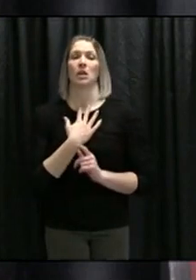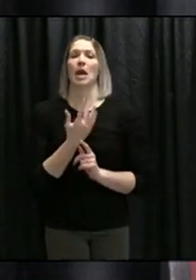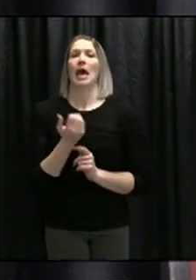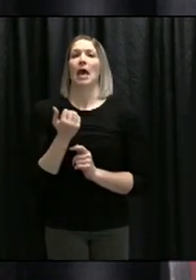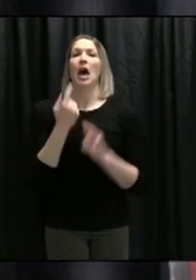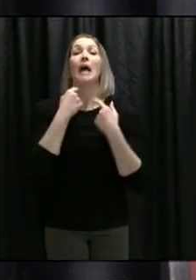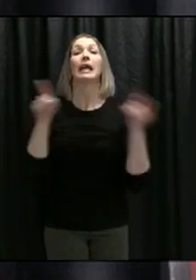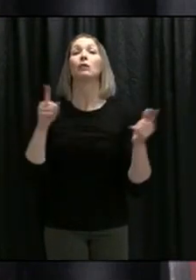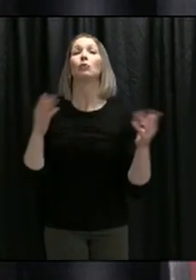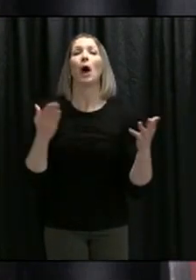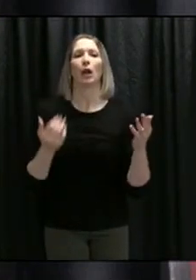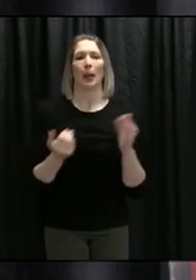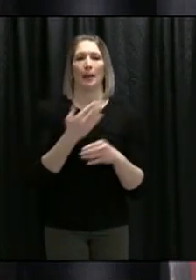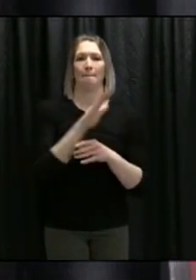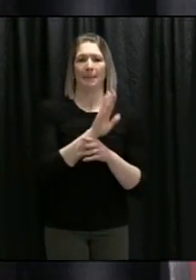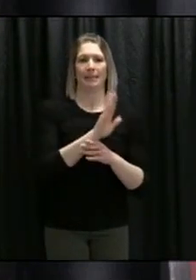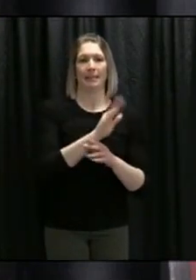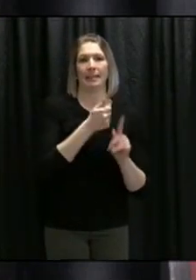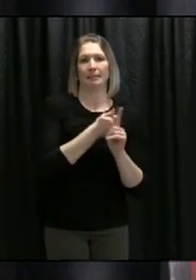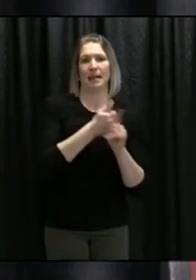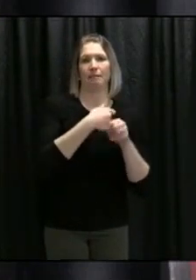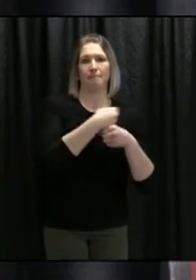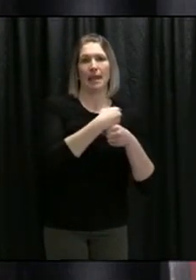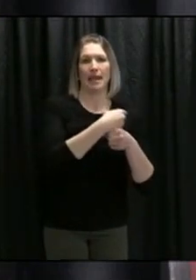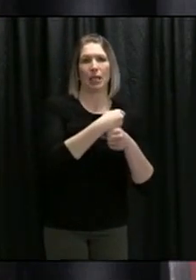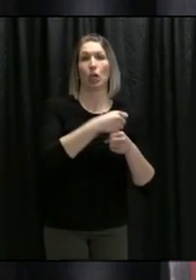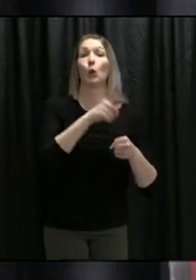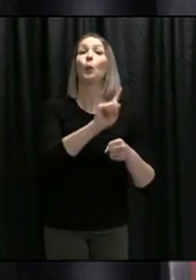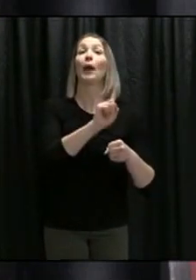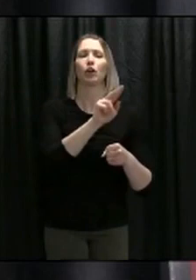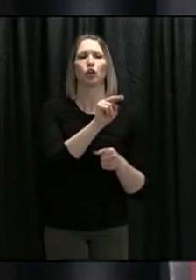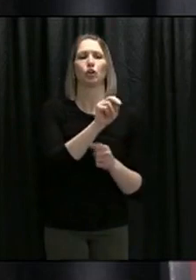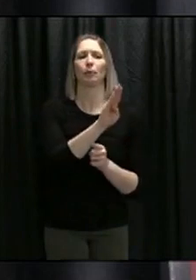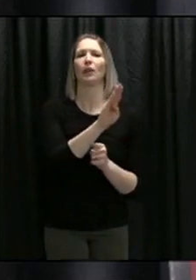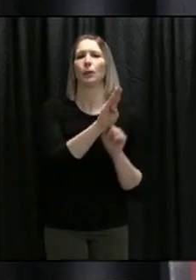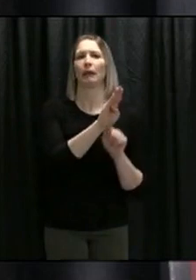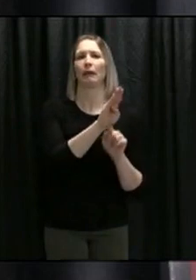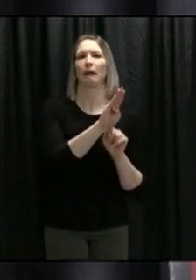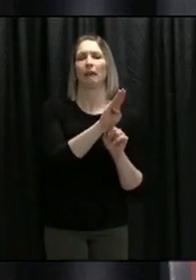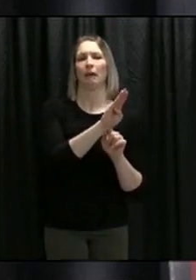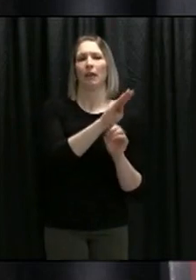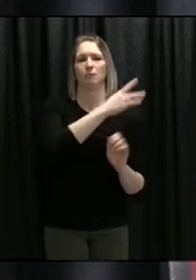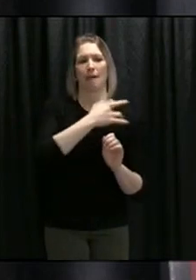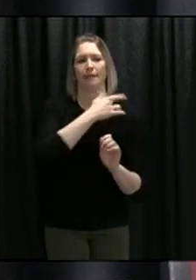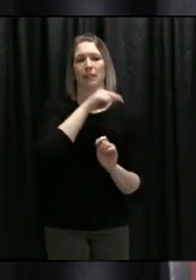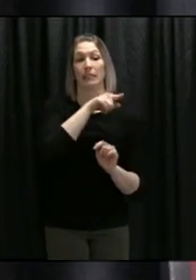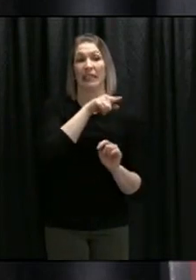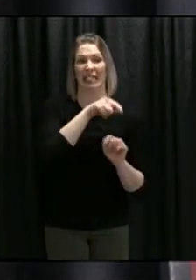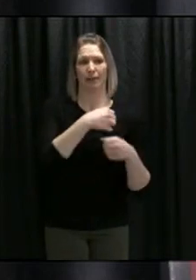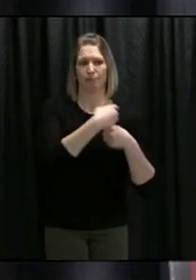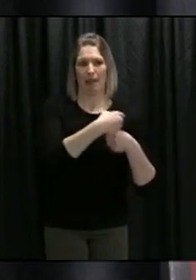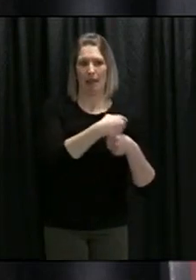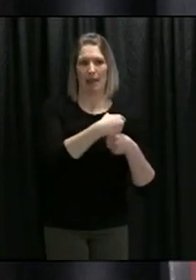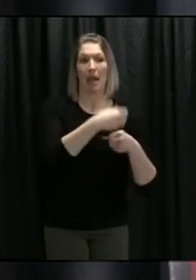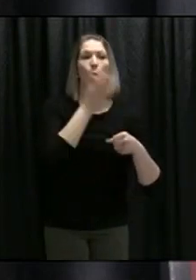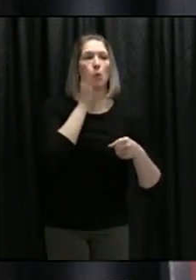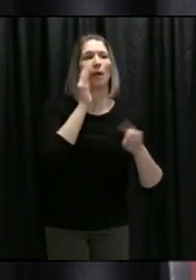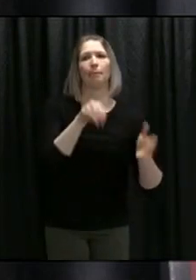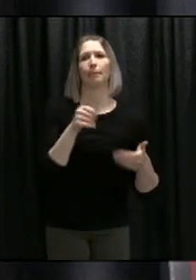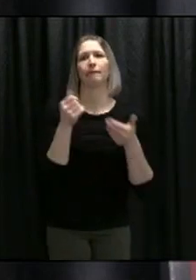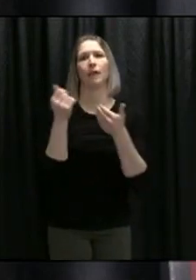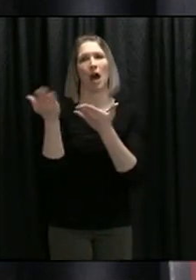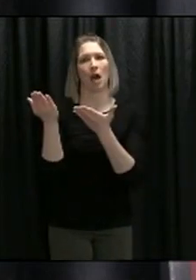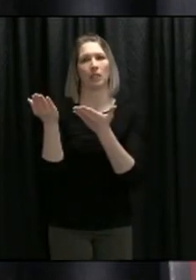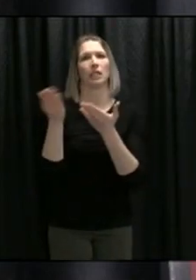all reagents required for COVID testing for the entire country. And that is certainly a source of great relief to all of us. And it's